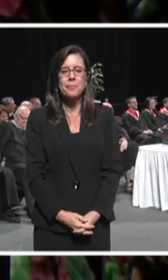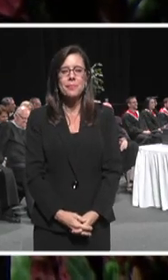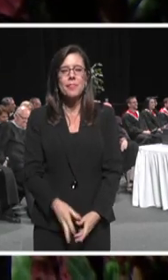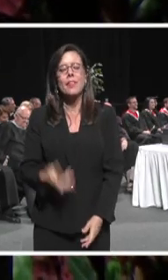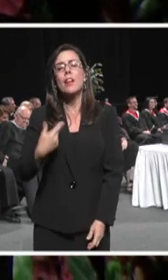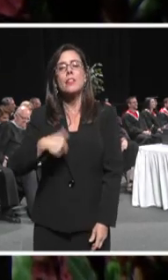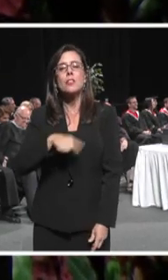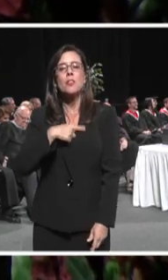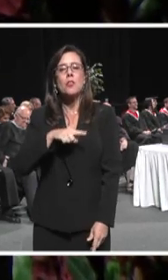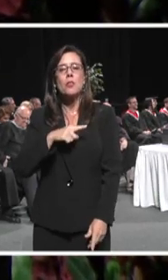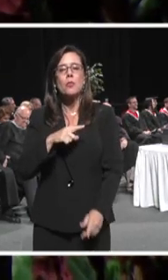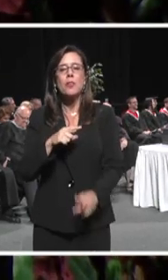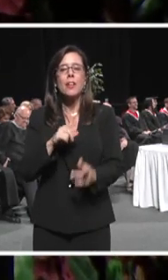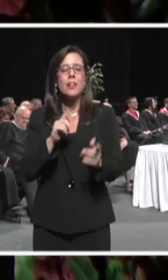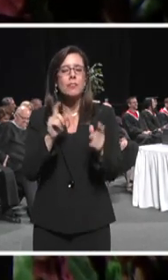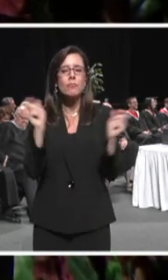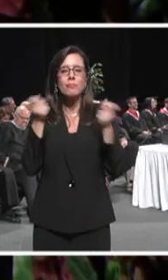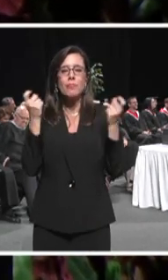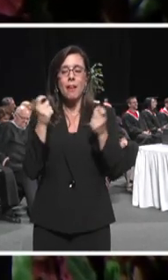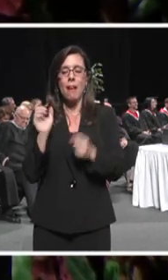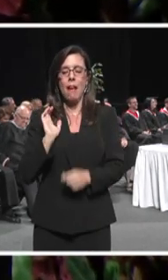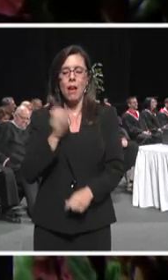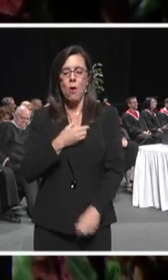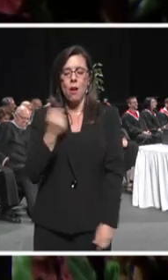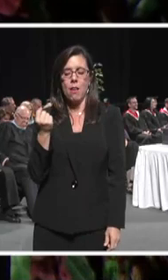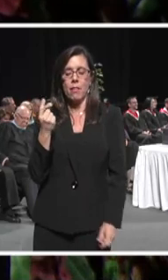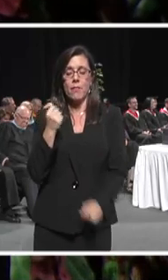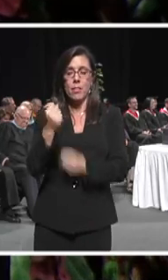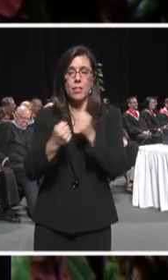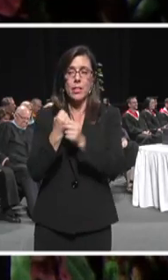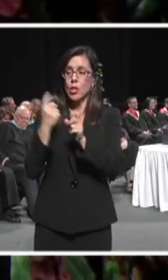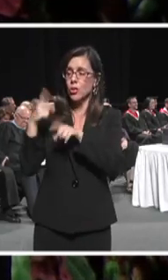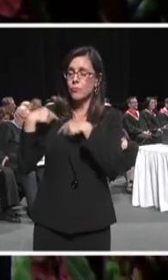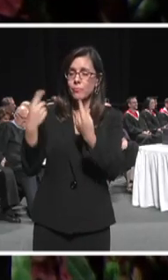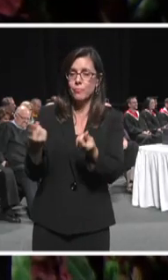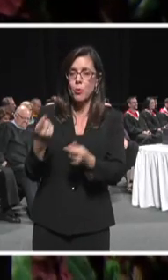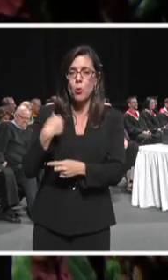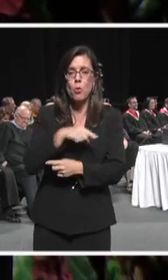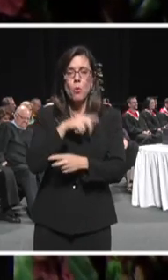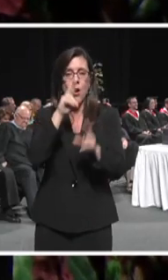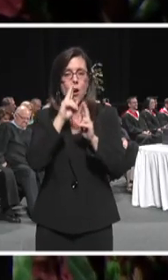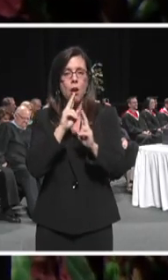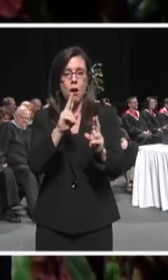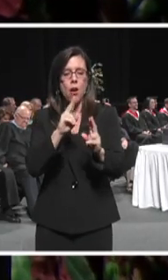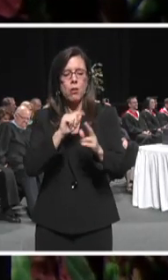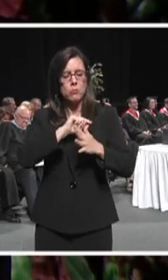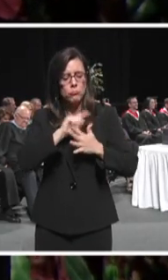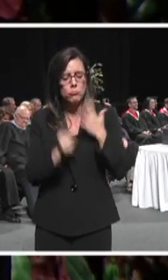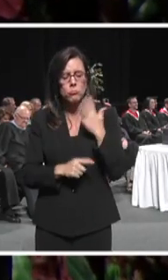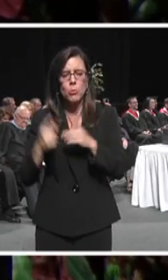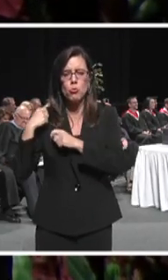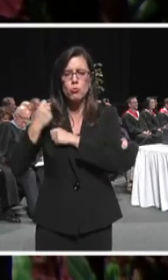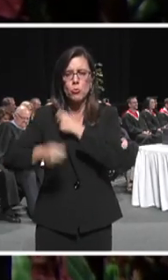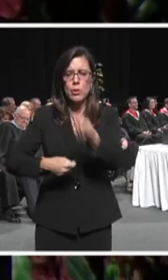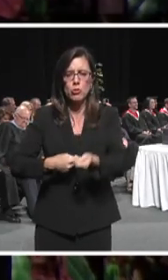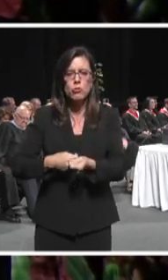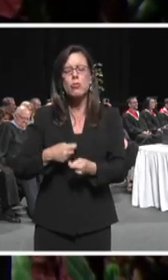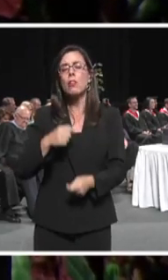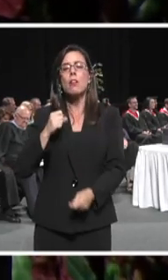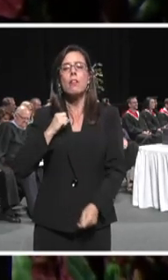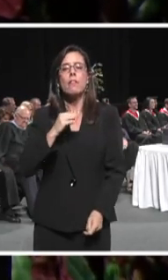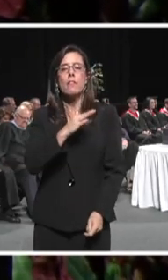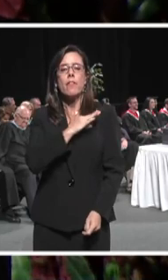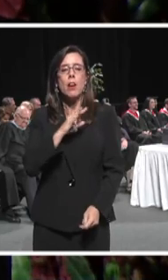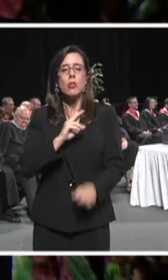As we commemorate our 11th year as Spartans, we again honor a host of traditions. Our faculty